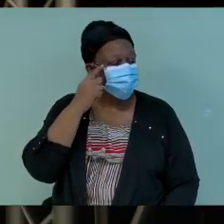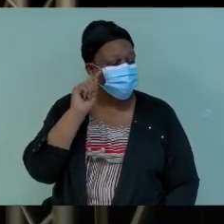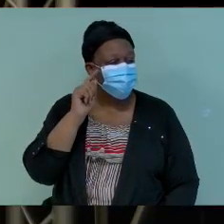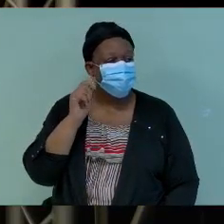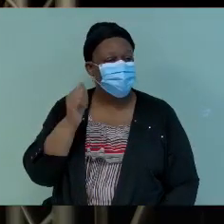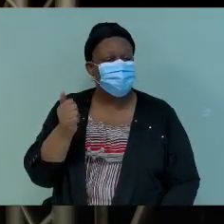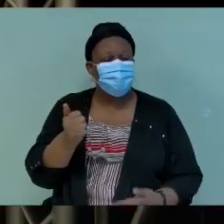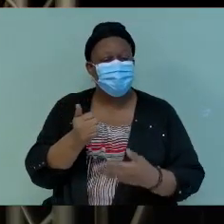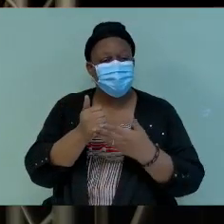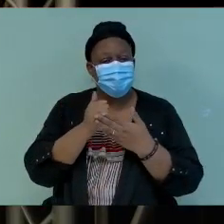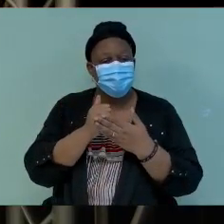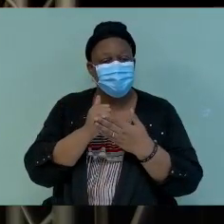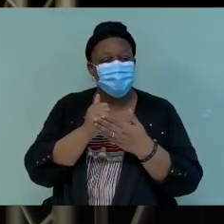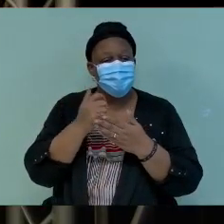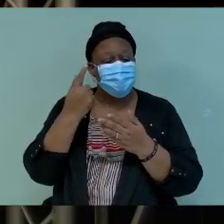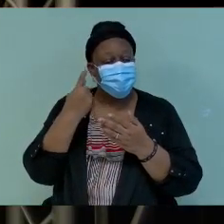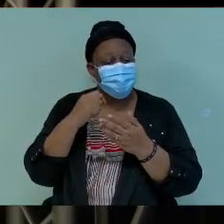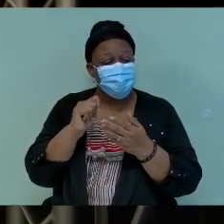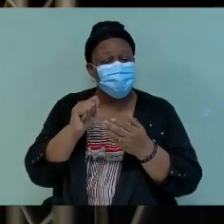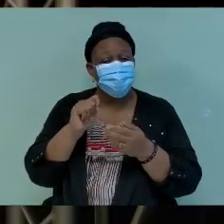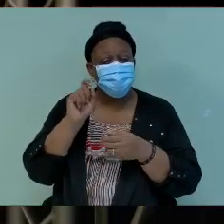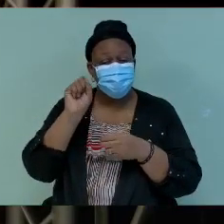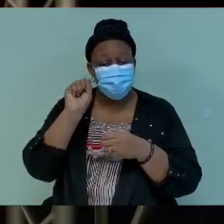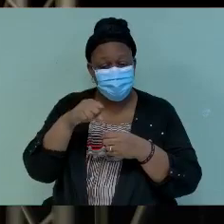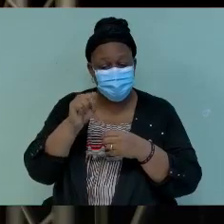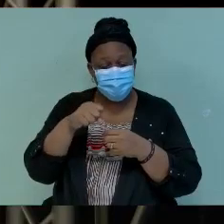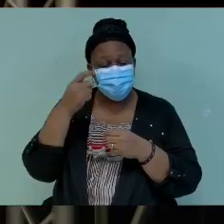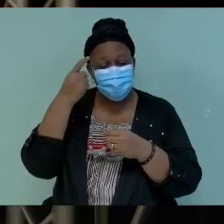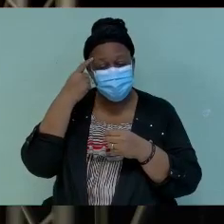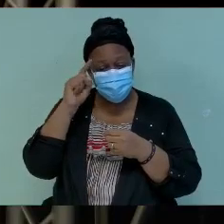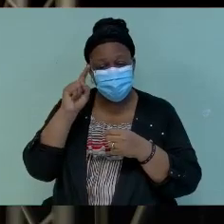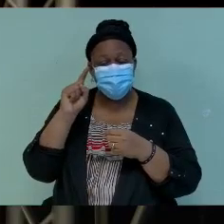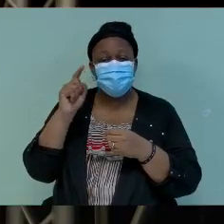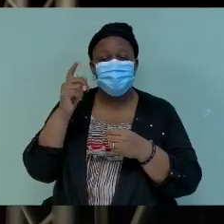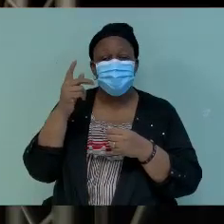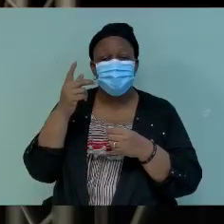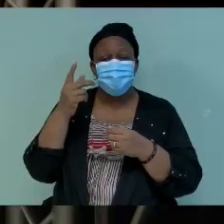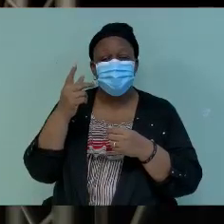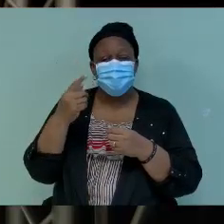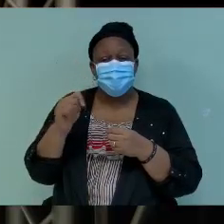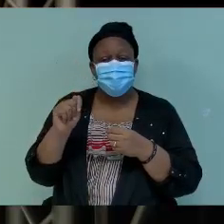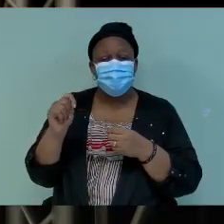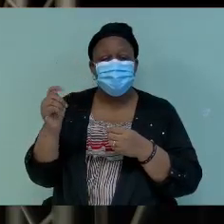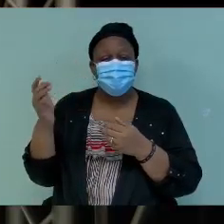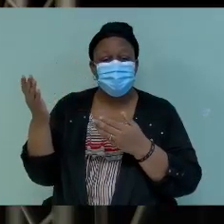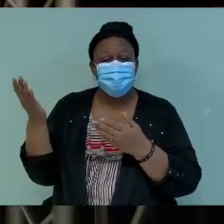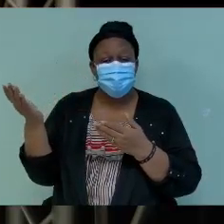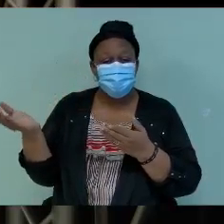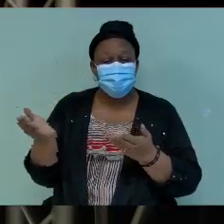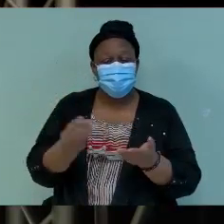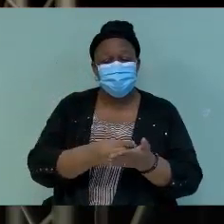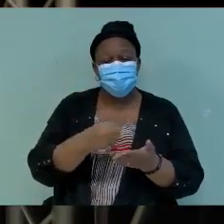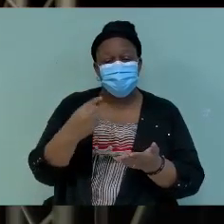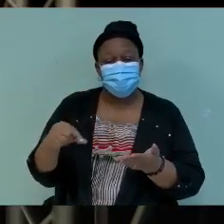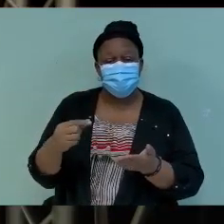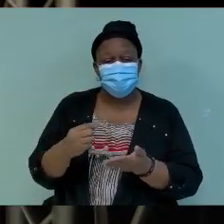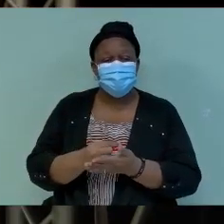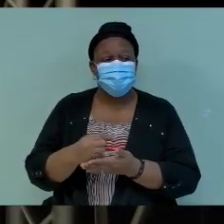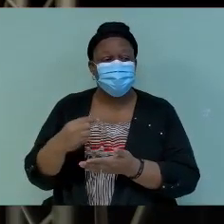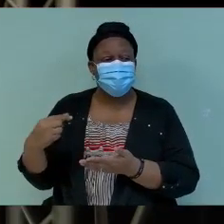facilitating the necessary permissions so that we could collect the fill that was necessary for us